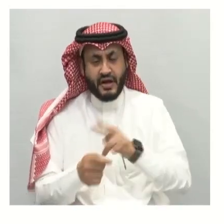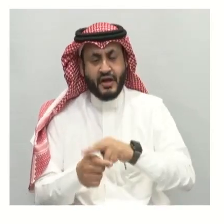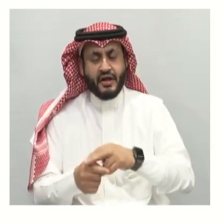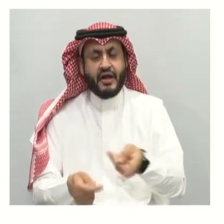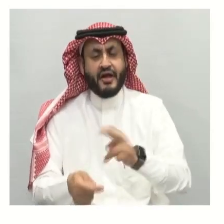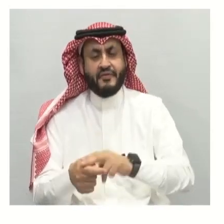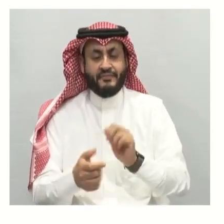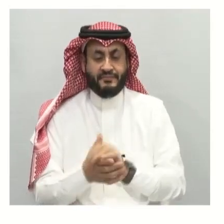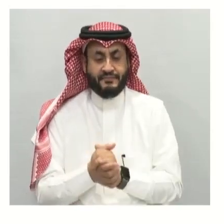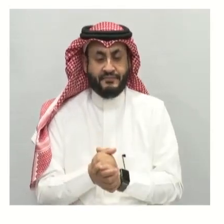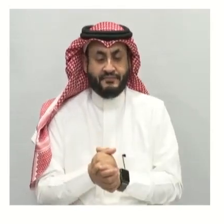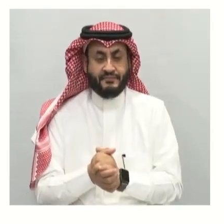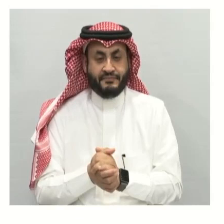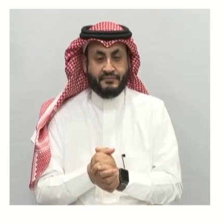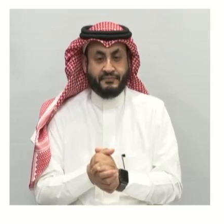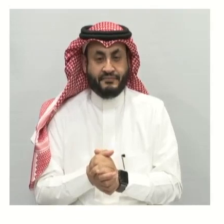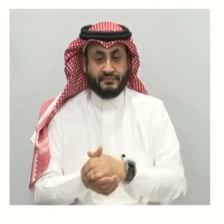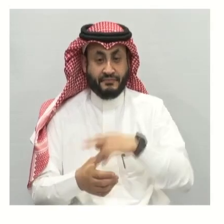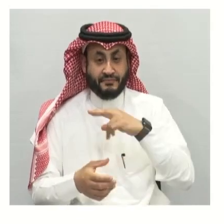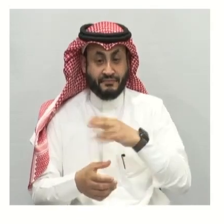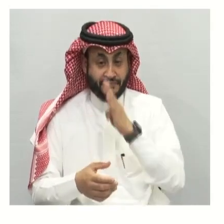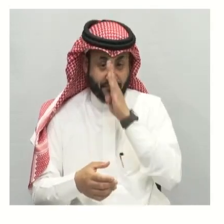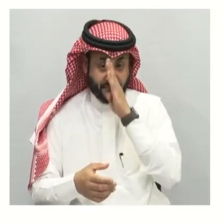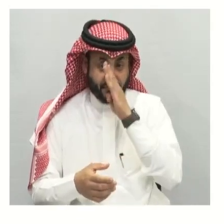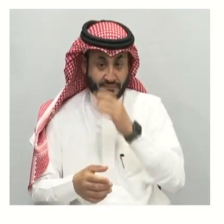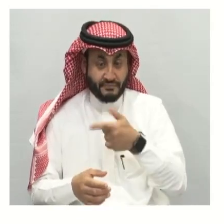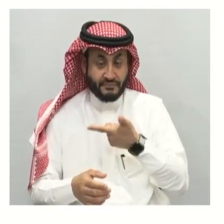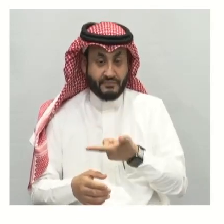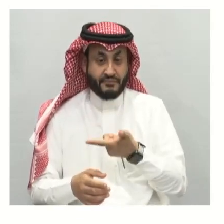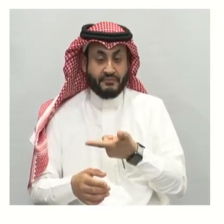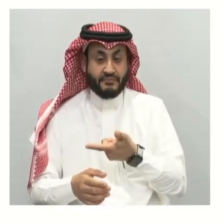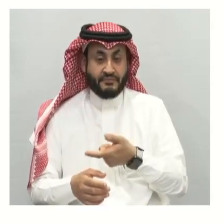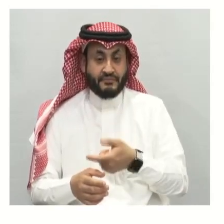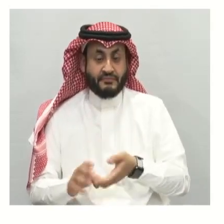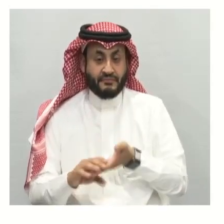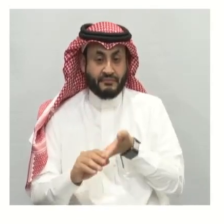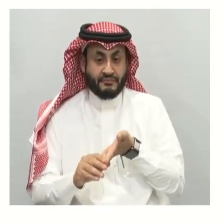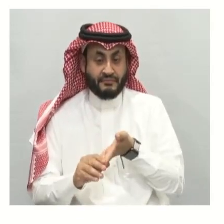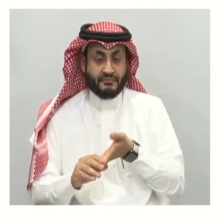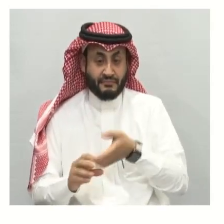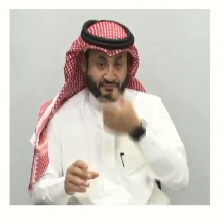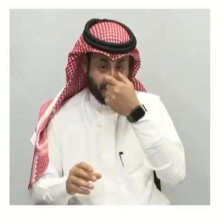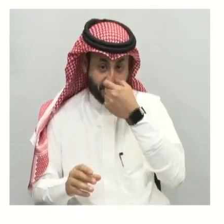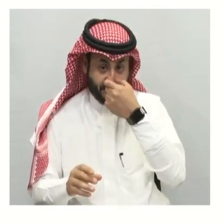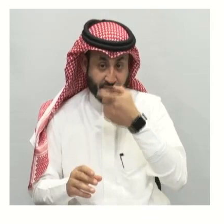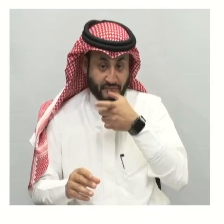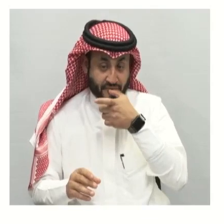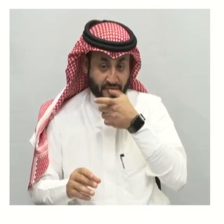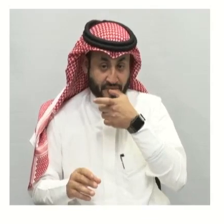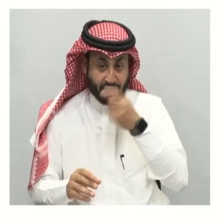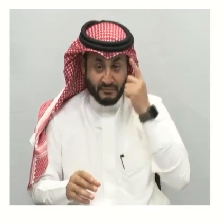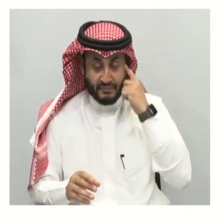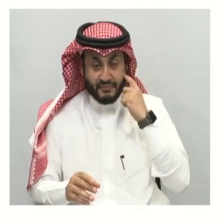Sunday comes again. Sunday, Monday, Tuesday, Wednesday, Thursday, Thursday,